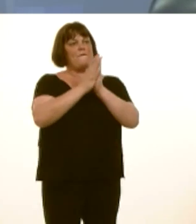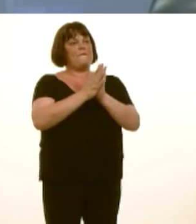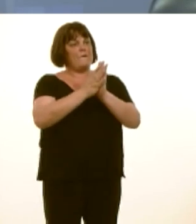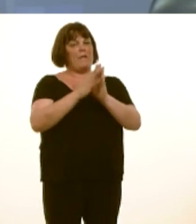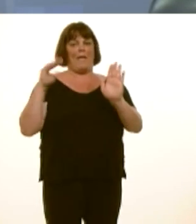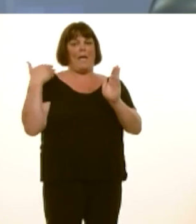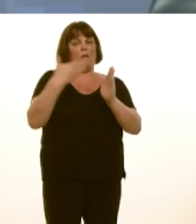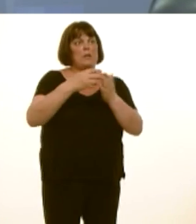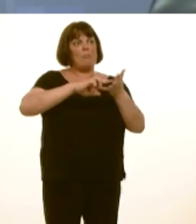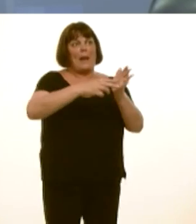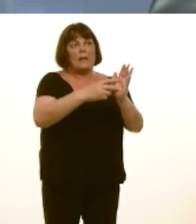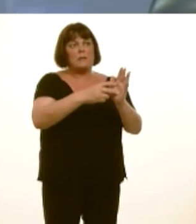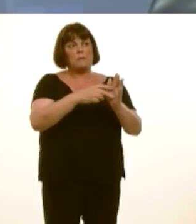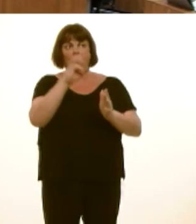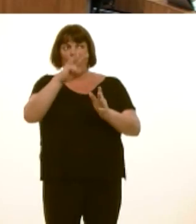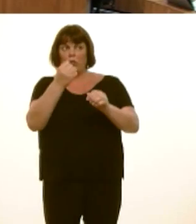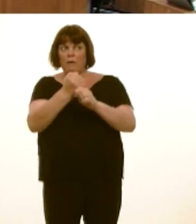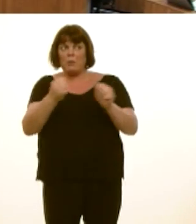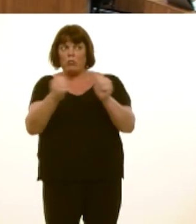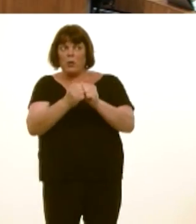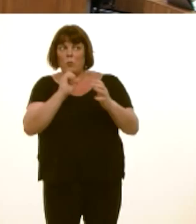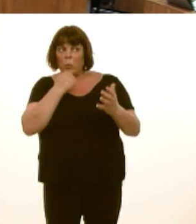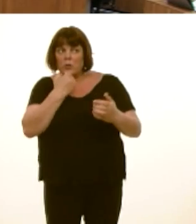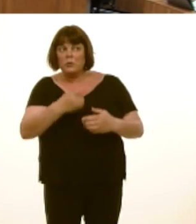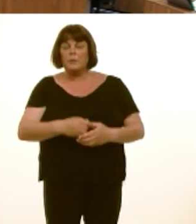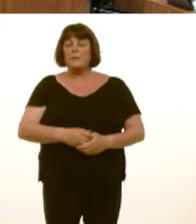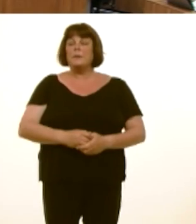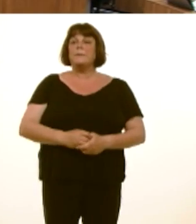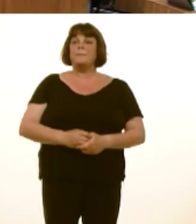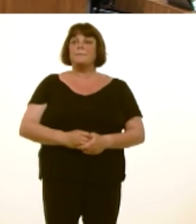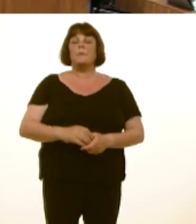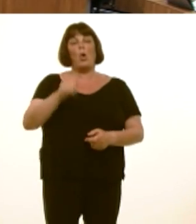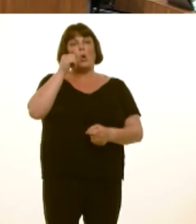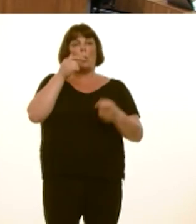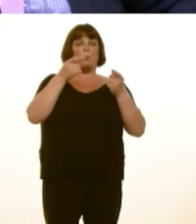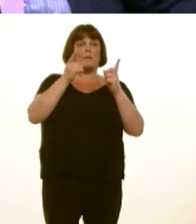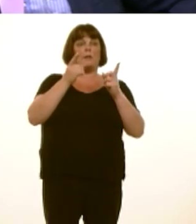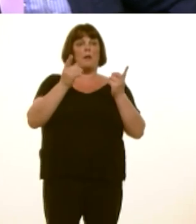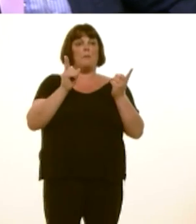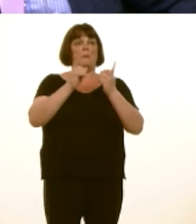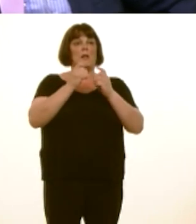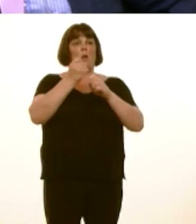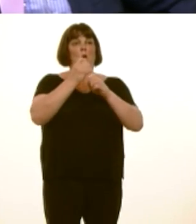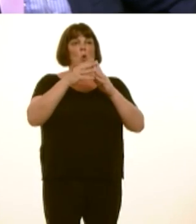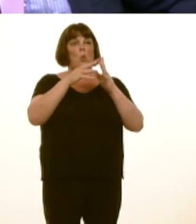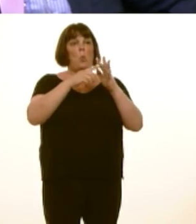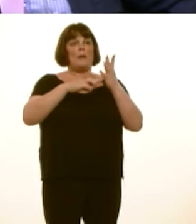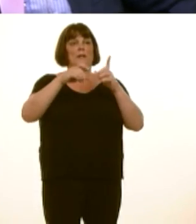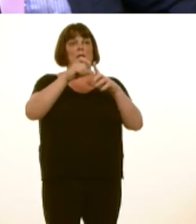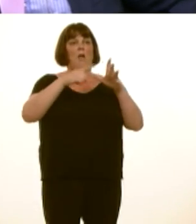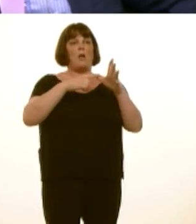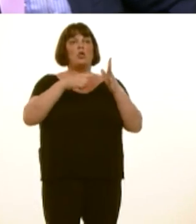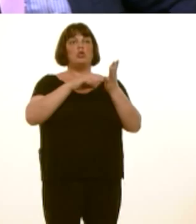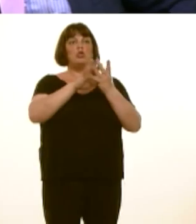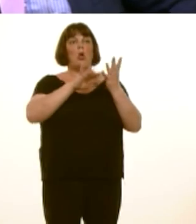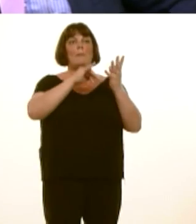can you give me that the Welsh Government sees it the same way? Well, I know that the Minister is in regular contact with Gwenda Thomas as the member for Neath, and I know